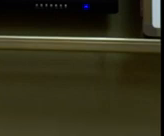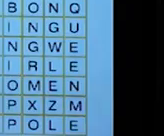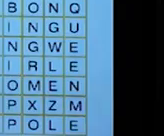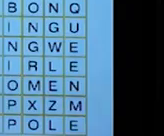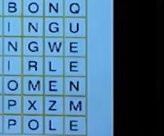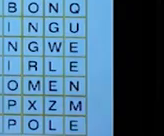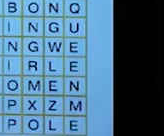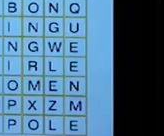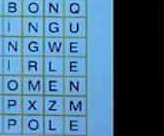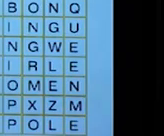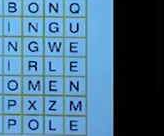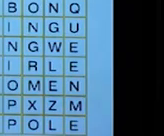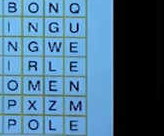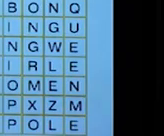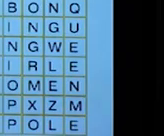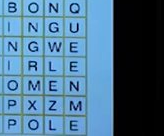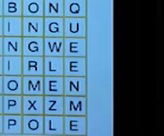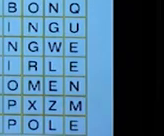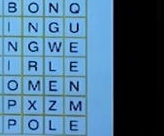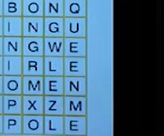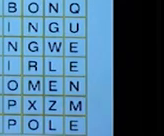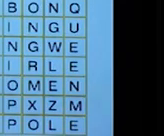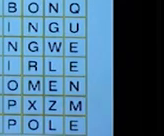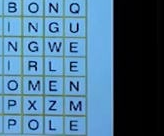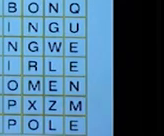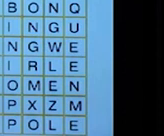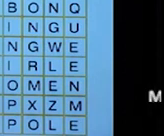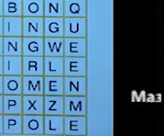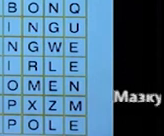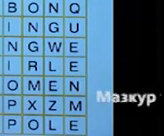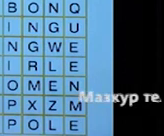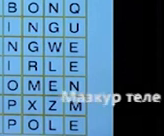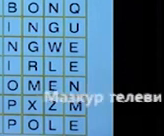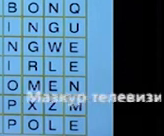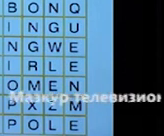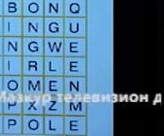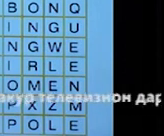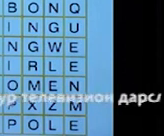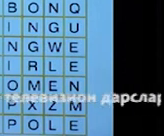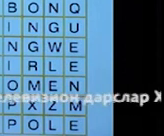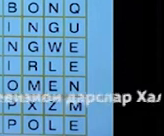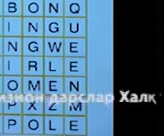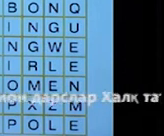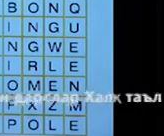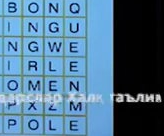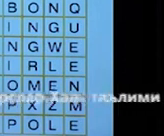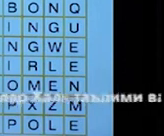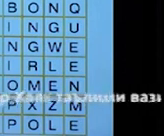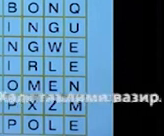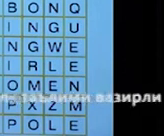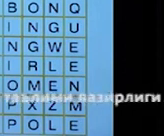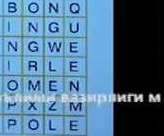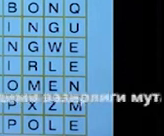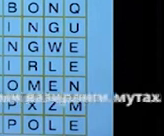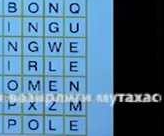1, you should find 10 words. Demak, siz quyidagi berilgan chain worddan harflarini